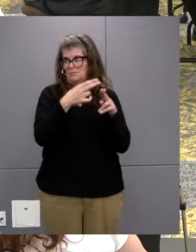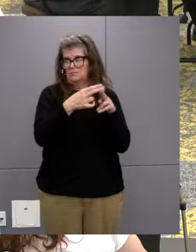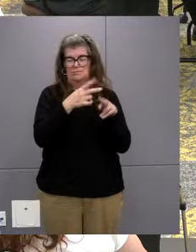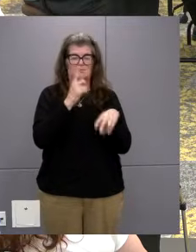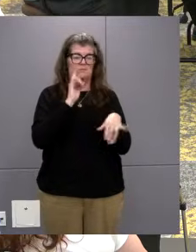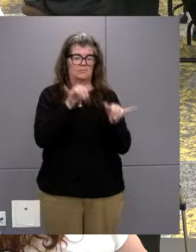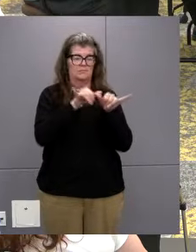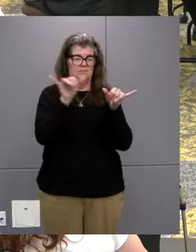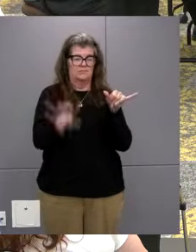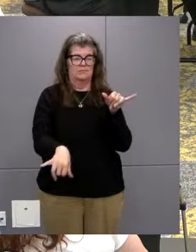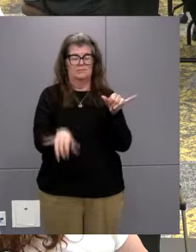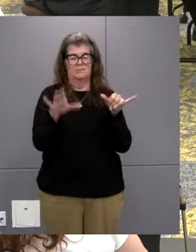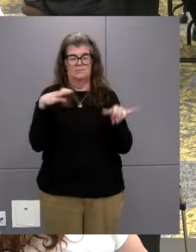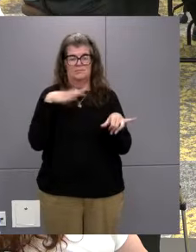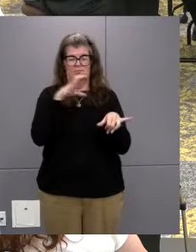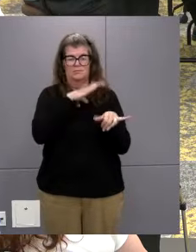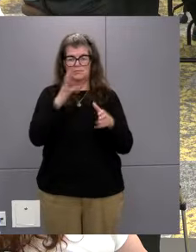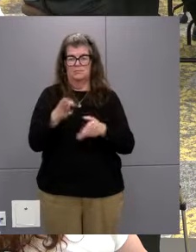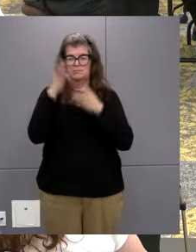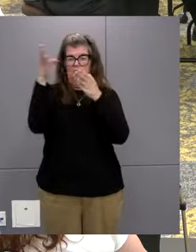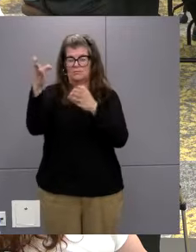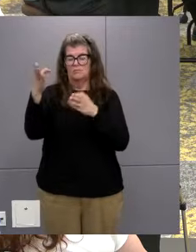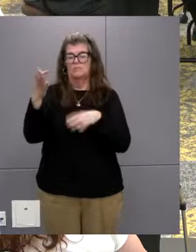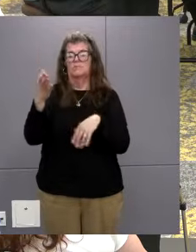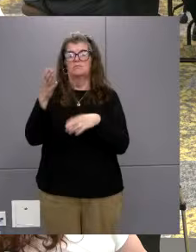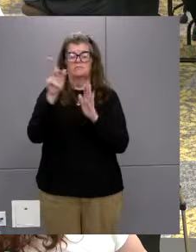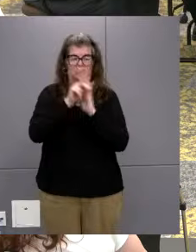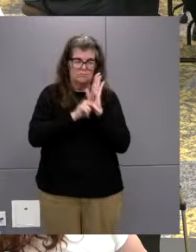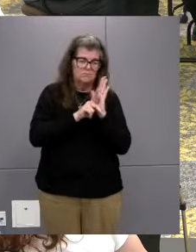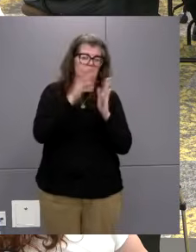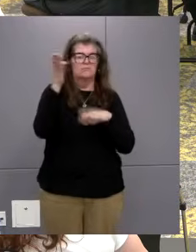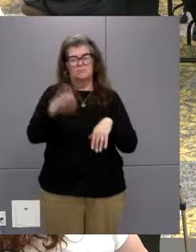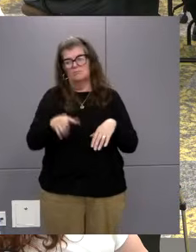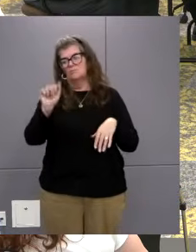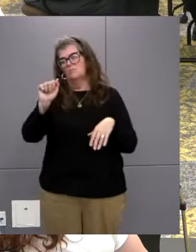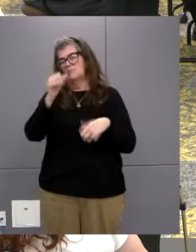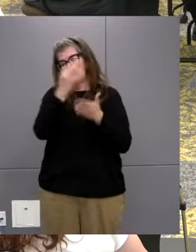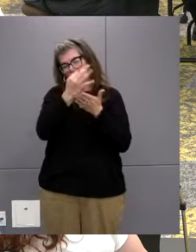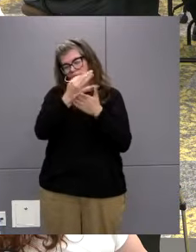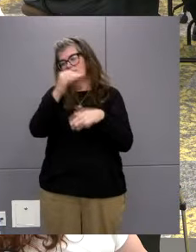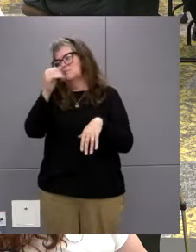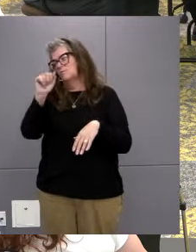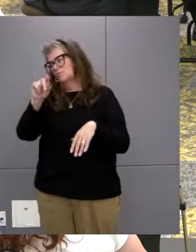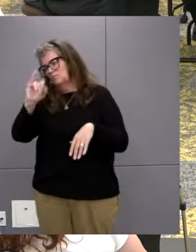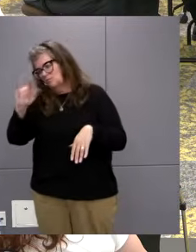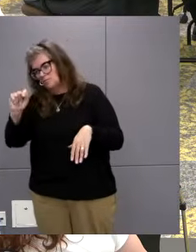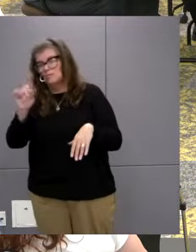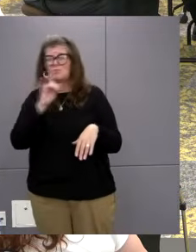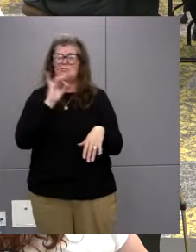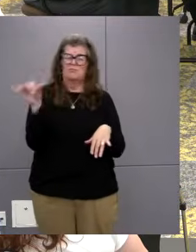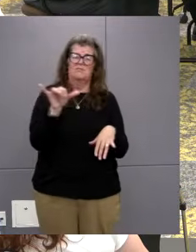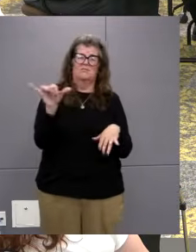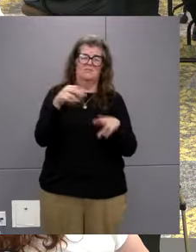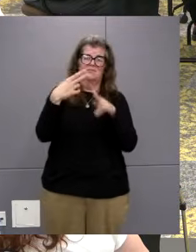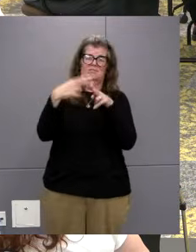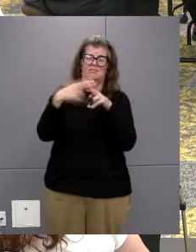this proposed policy, finance/audit, which would make it the same name as previously. I think that's what's causing some of